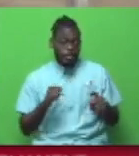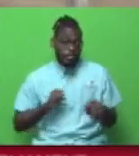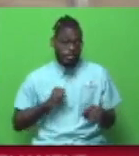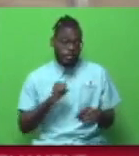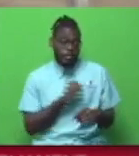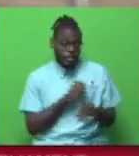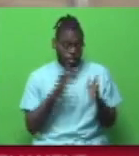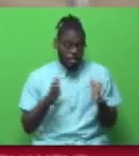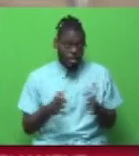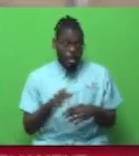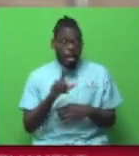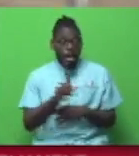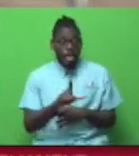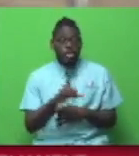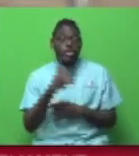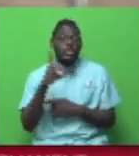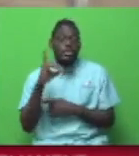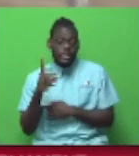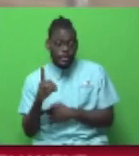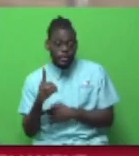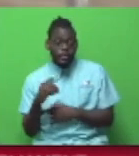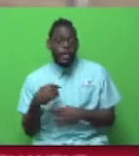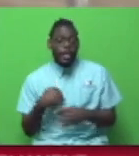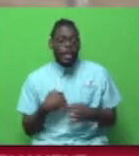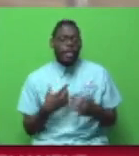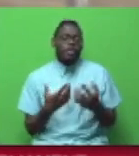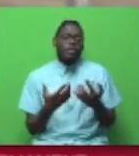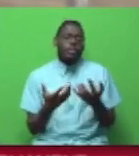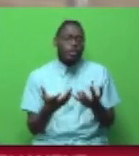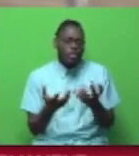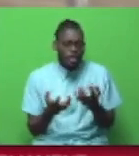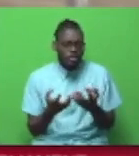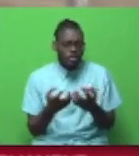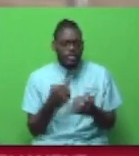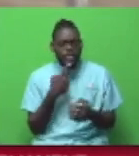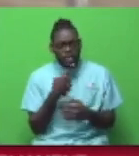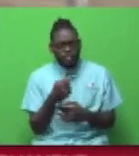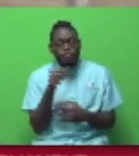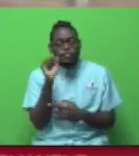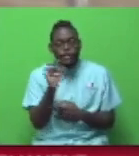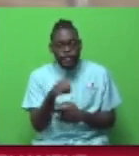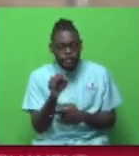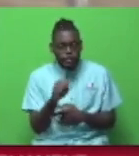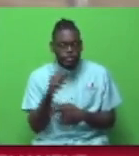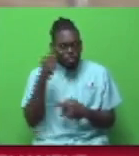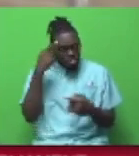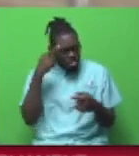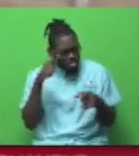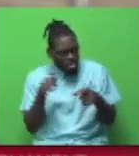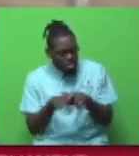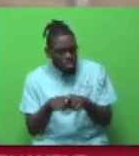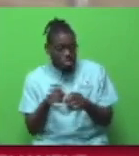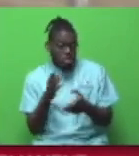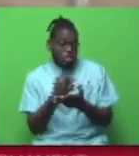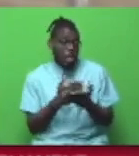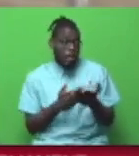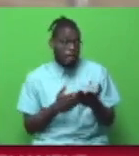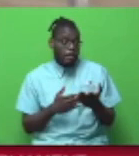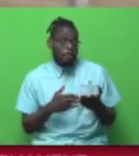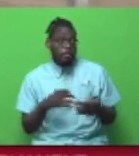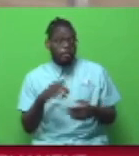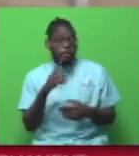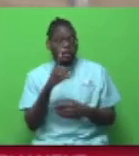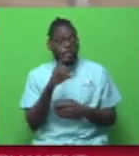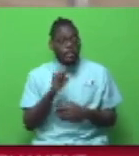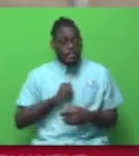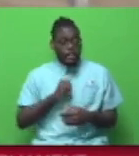I want to share our opinion that Senator Lakshmidiyal, she articulated that, you know, she sometimes feels vexed and she upset or something